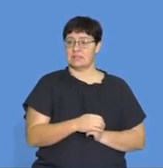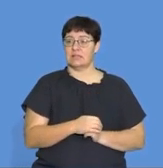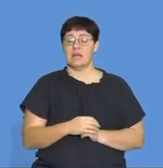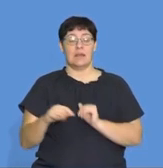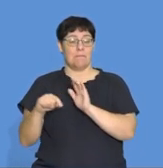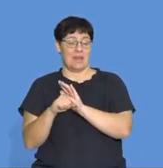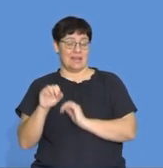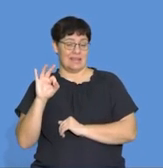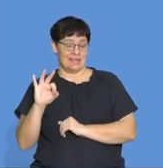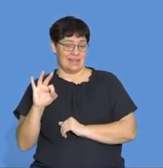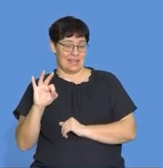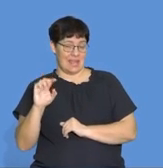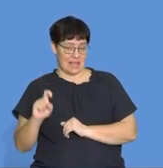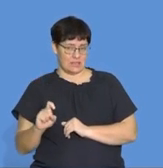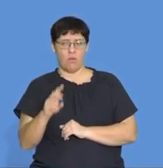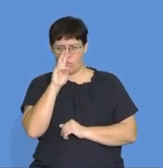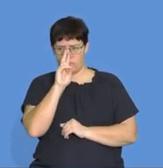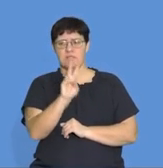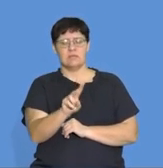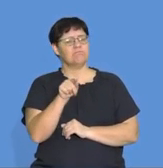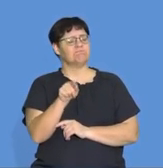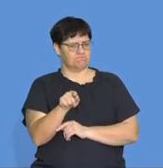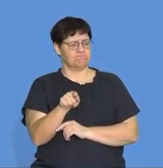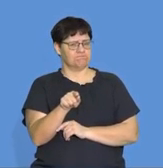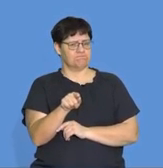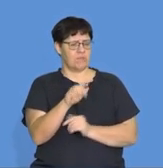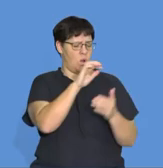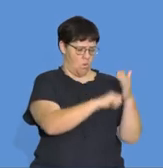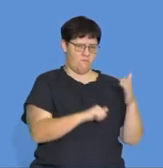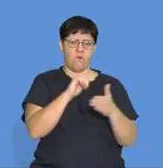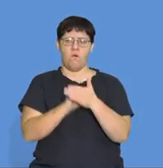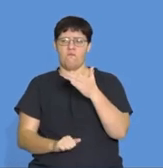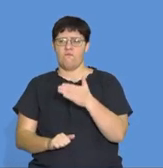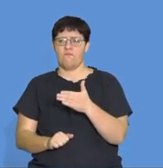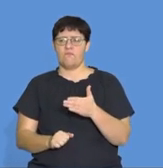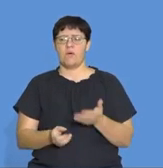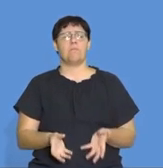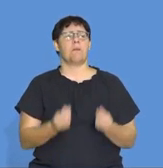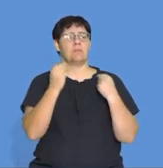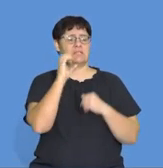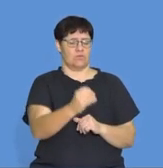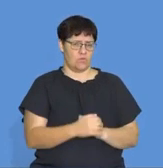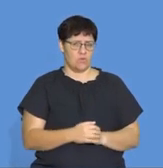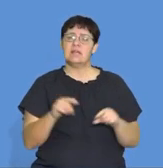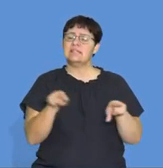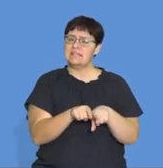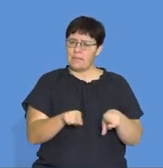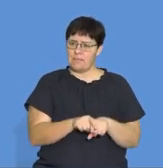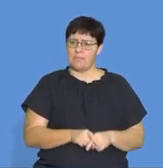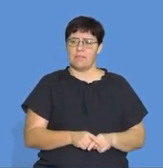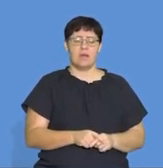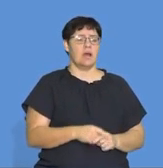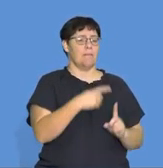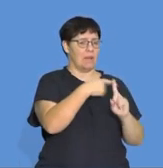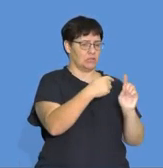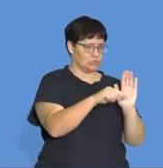negative 3x, you can already see that these will subtract each other and give us 0. Similarly with the 2